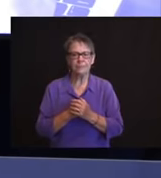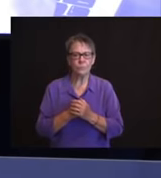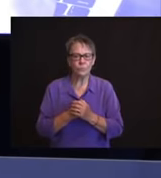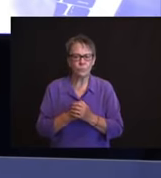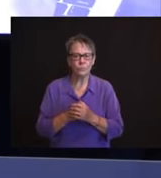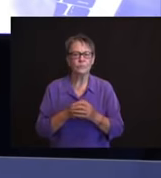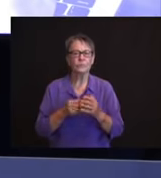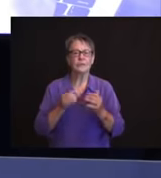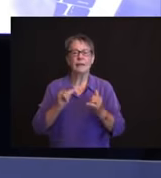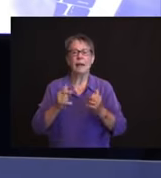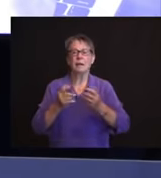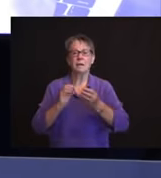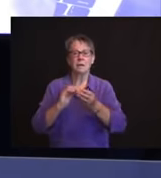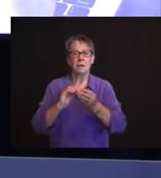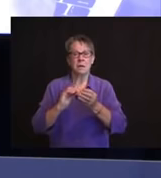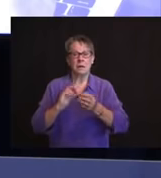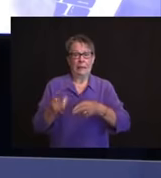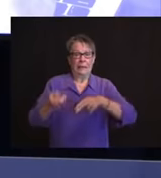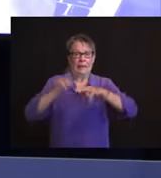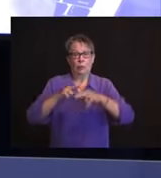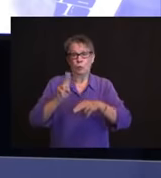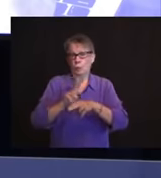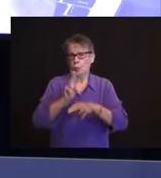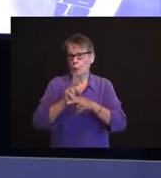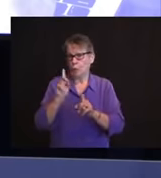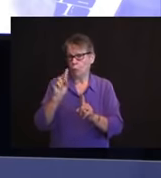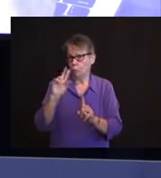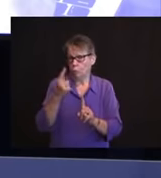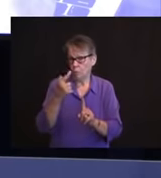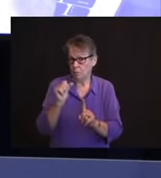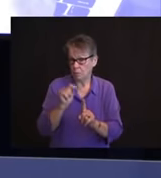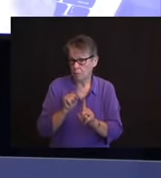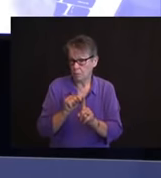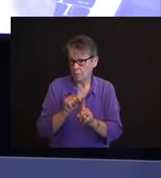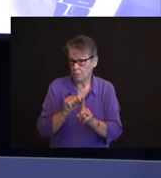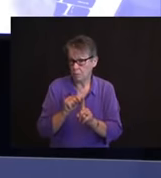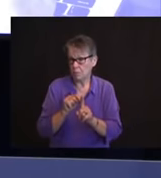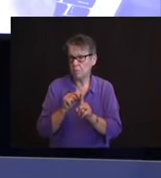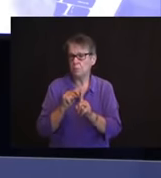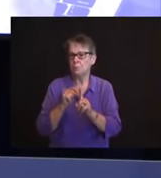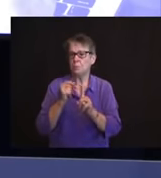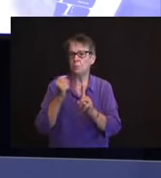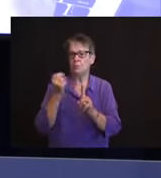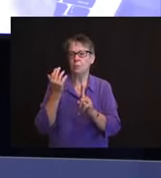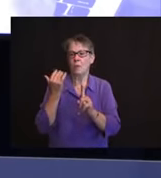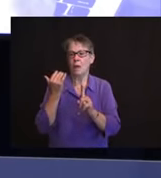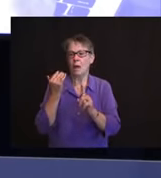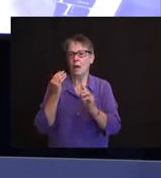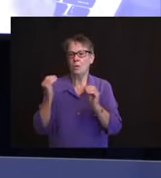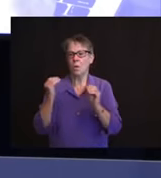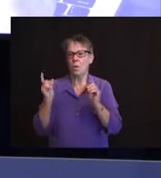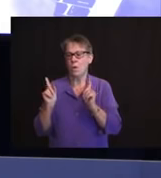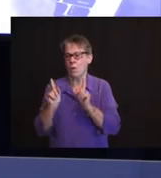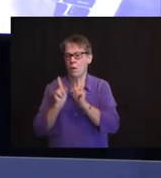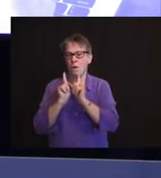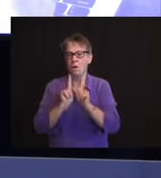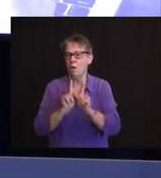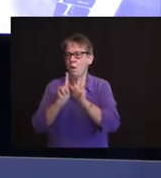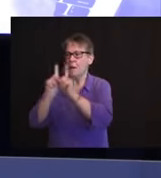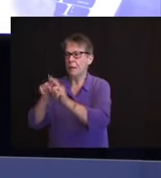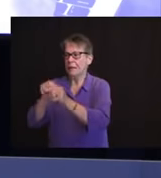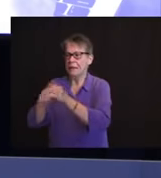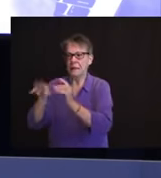don't have a buddy to get you to the hospital, because we saw the actual e-room visits go down as well.